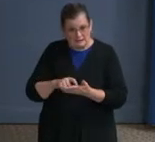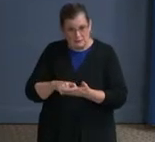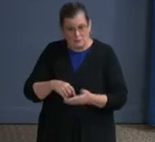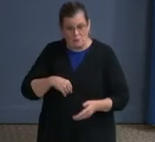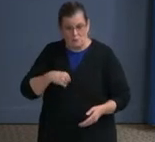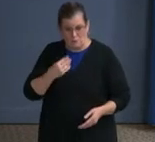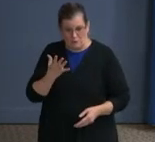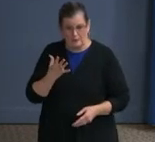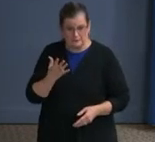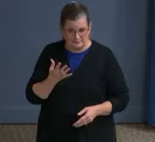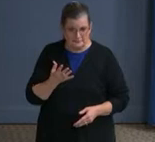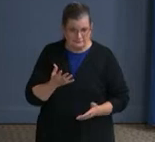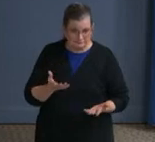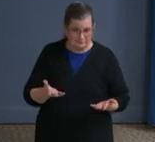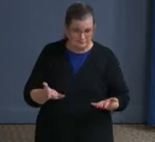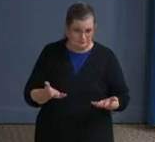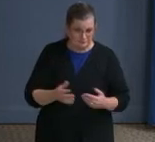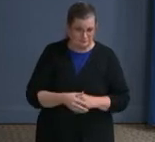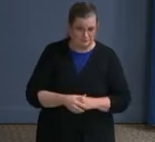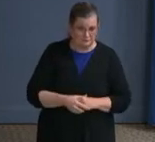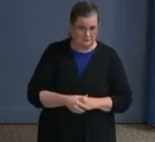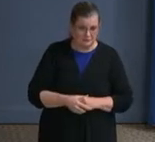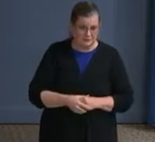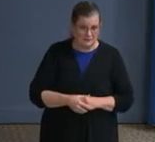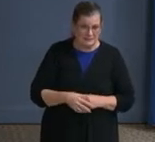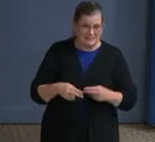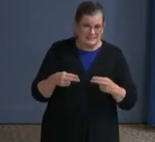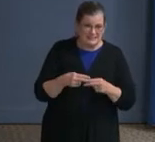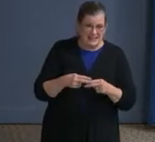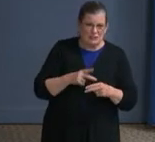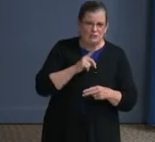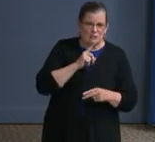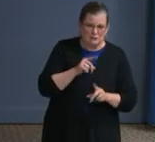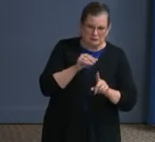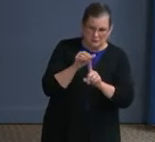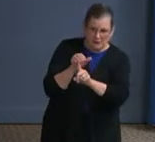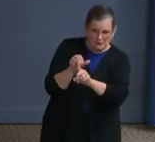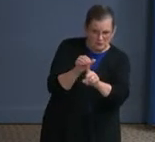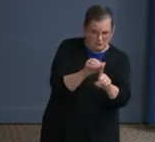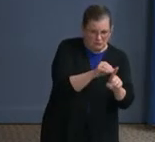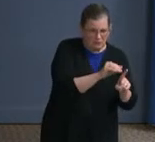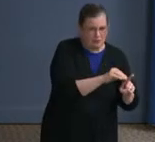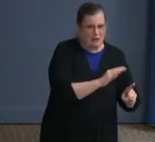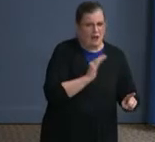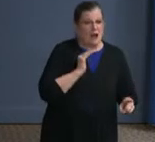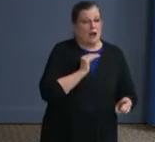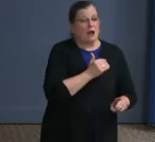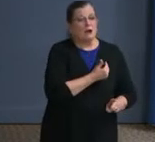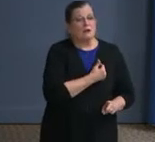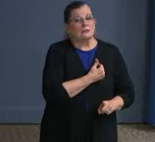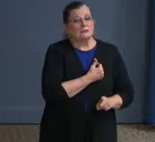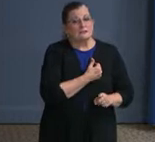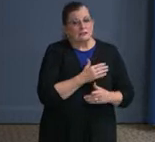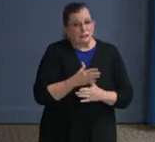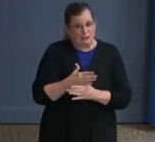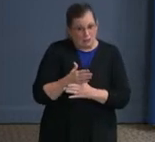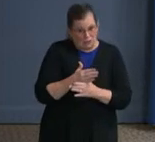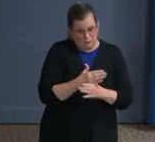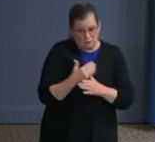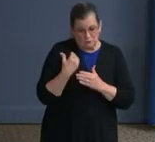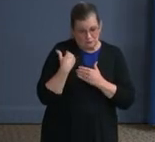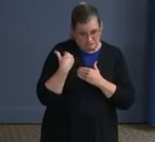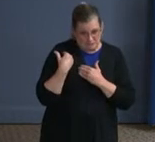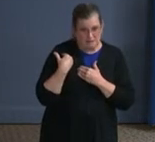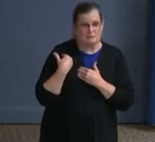white, non-Hispanic. This slide is a reminder of our shared responsibility.